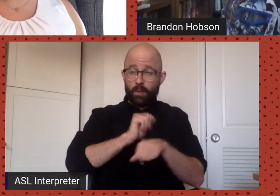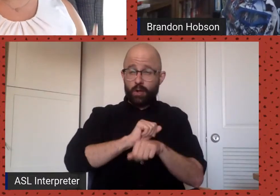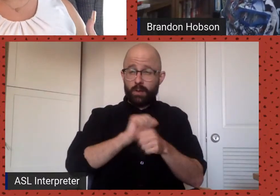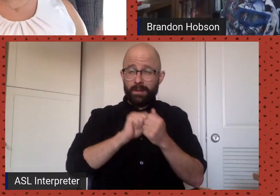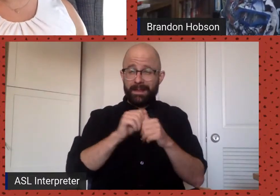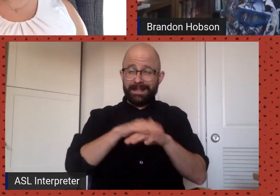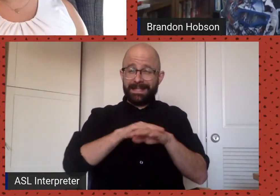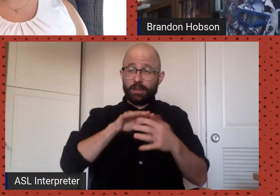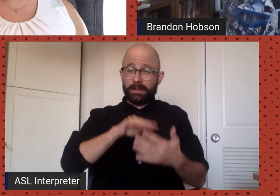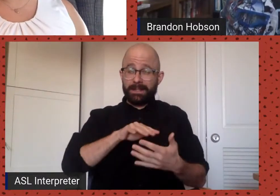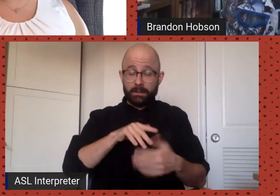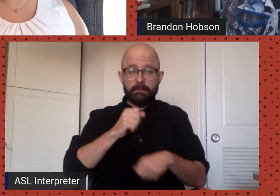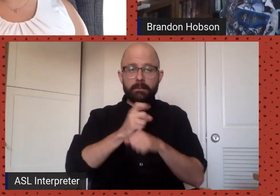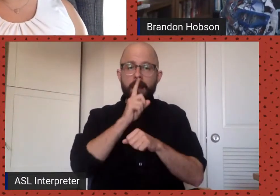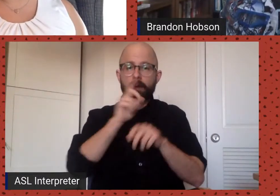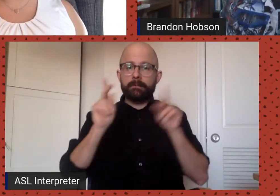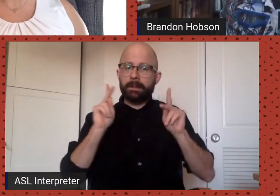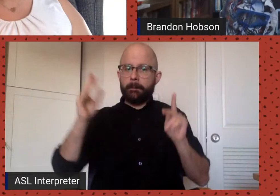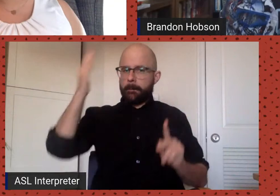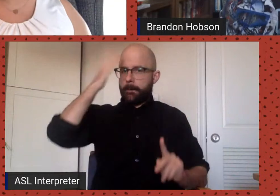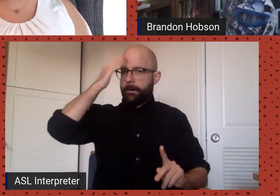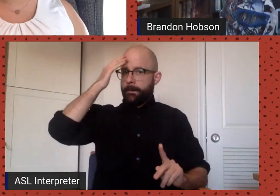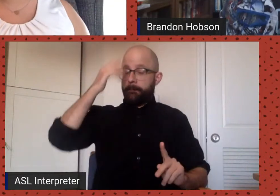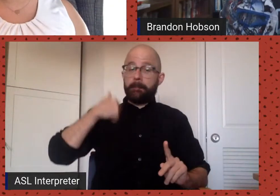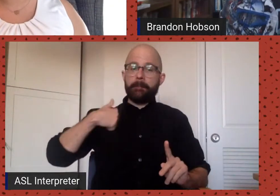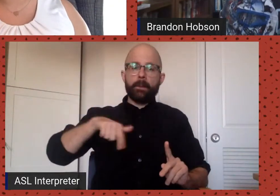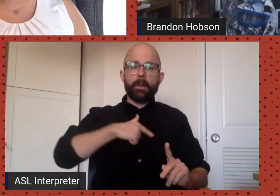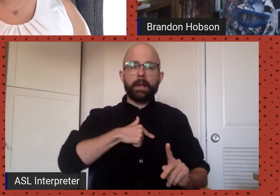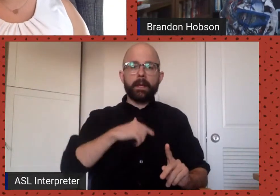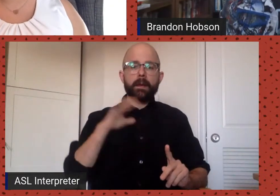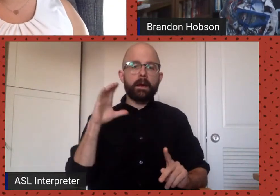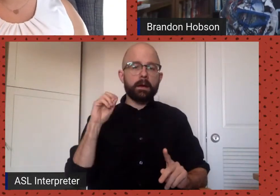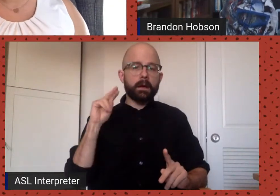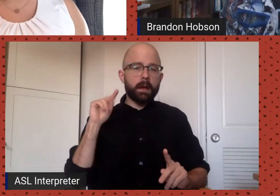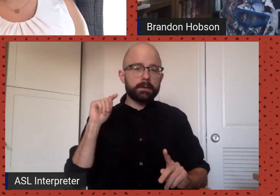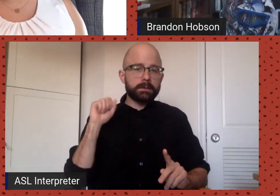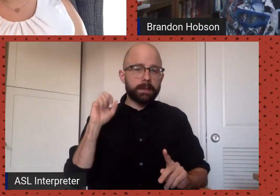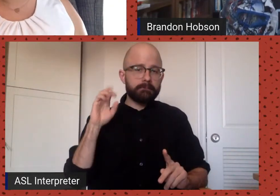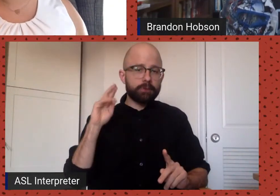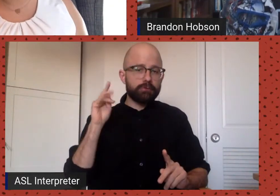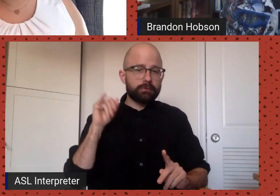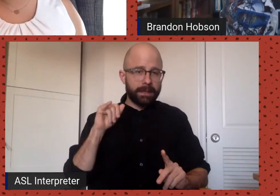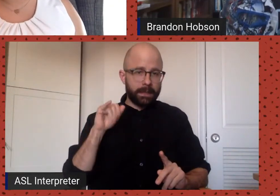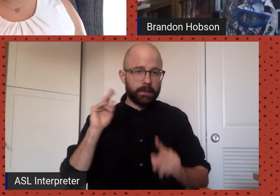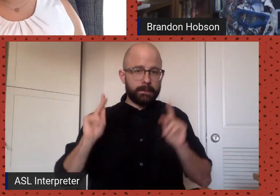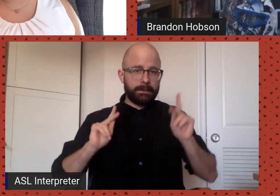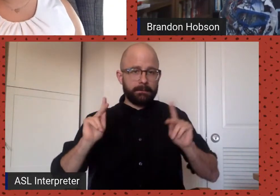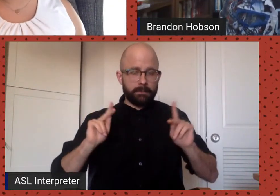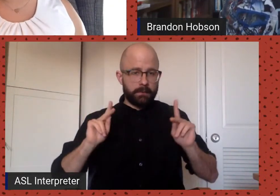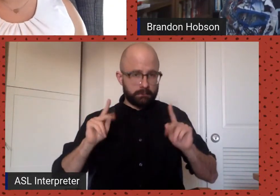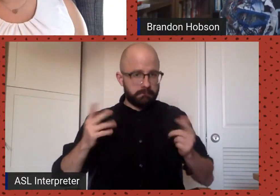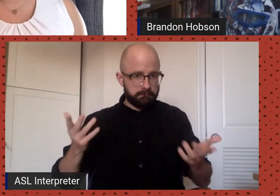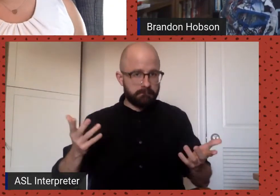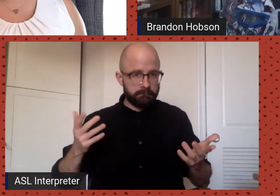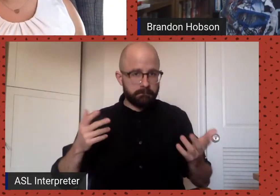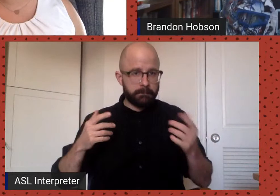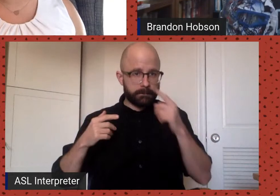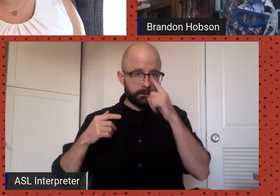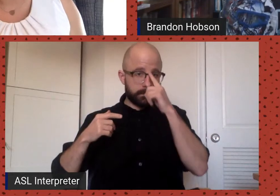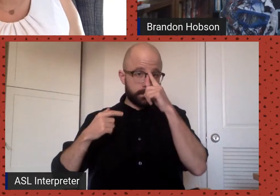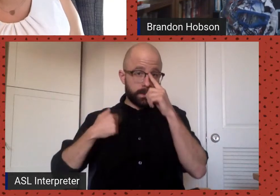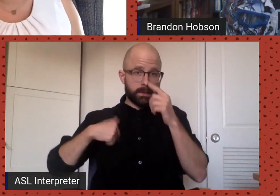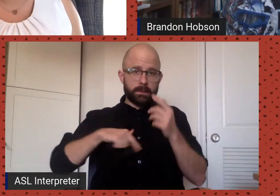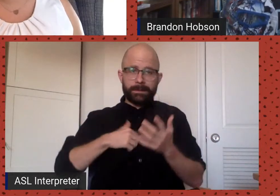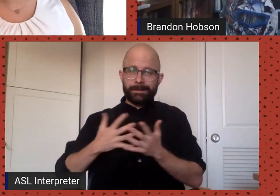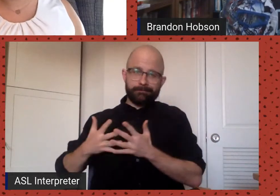making sure that folks know that we are contemporary people, right? We are deeply connected and